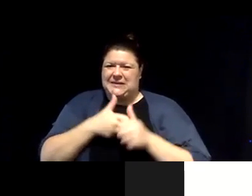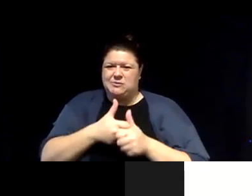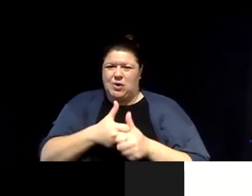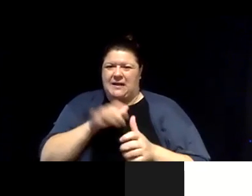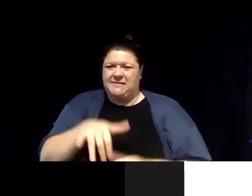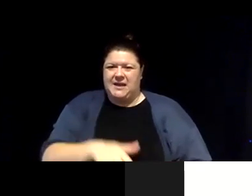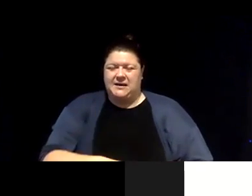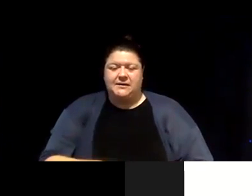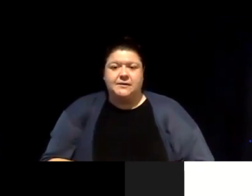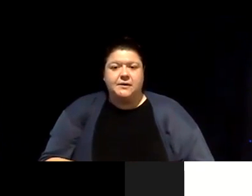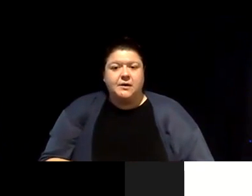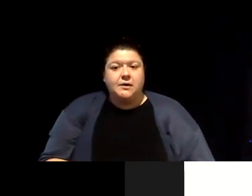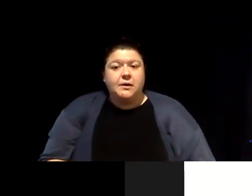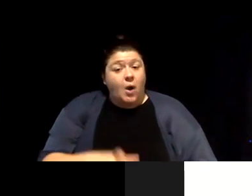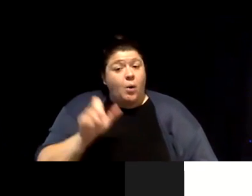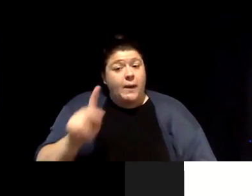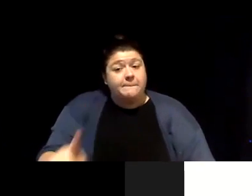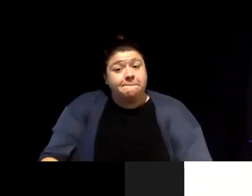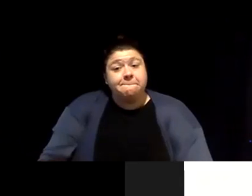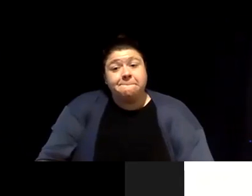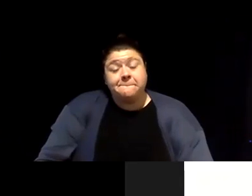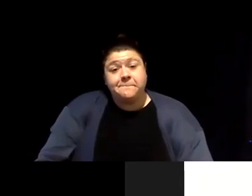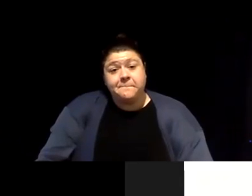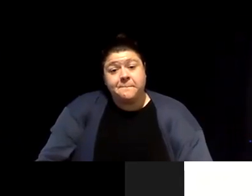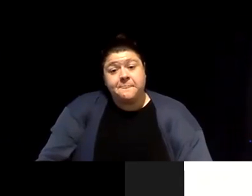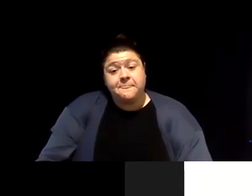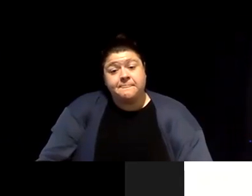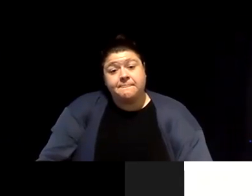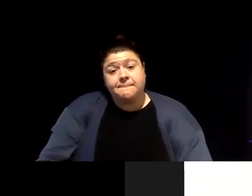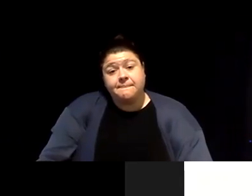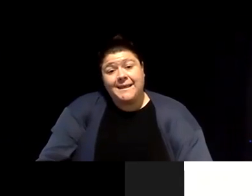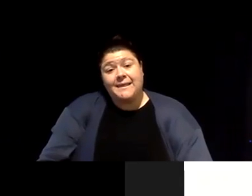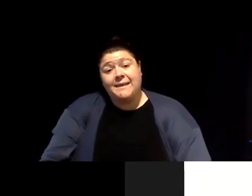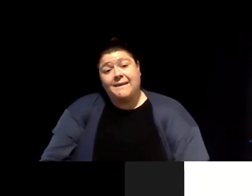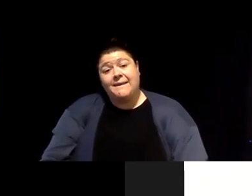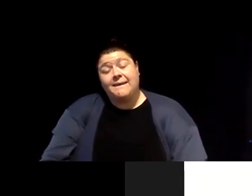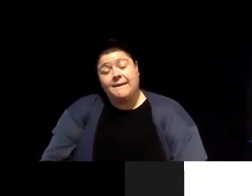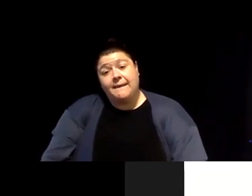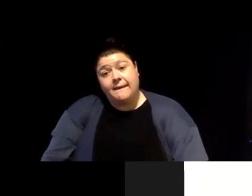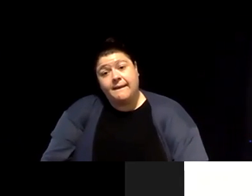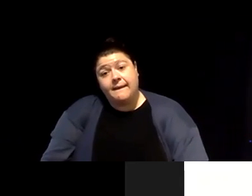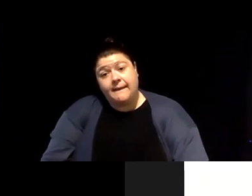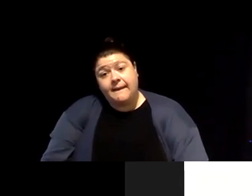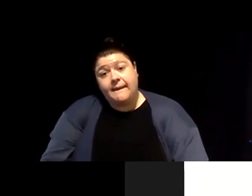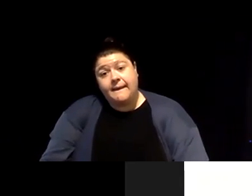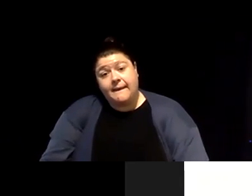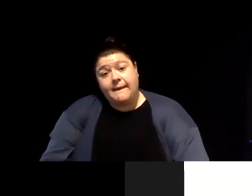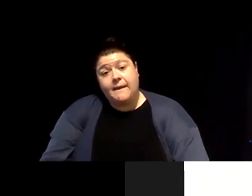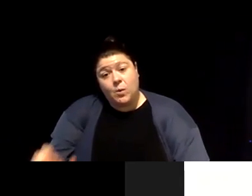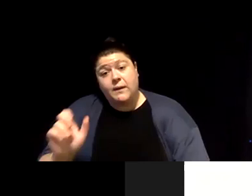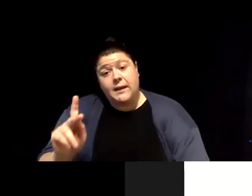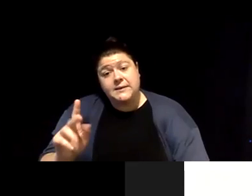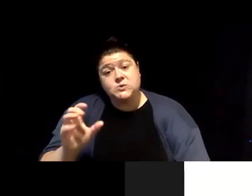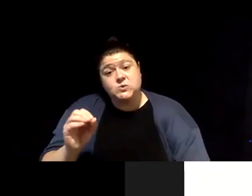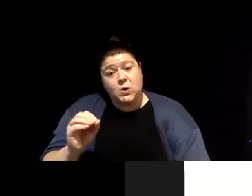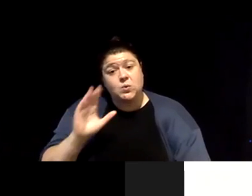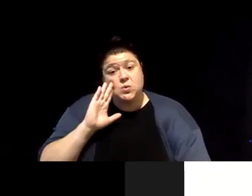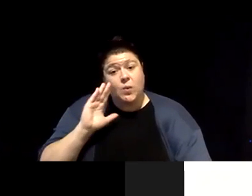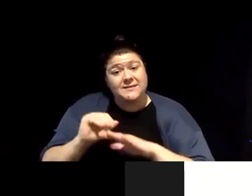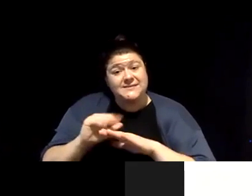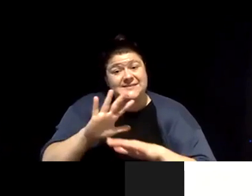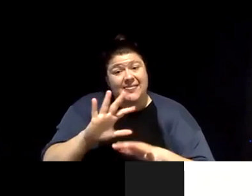way. Okay. And then I will. Okay. So you're going to send a